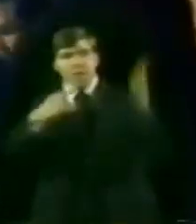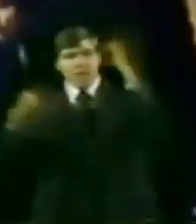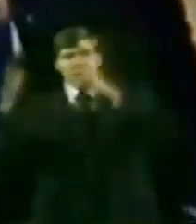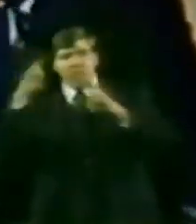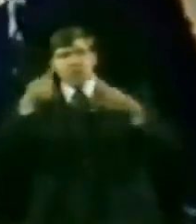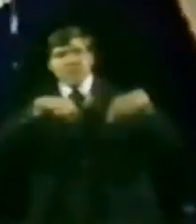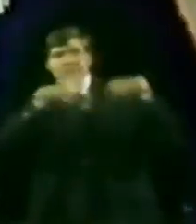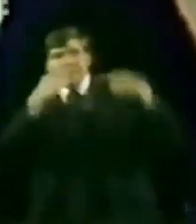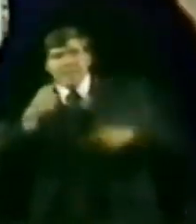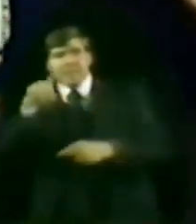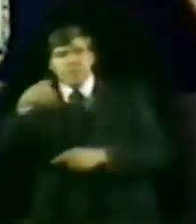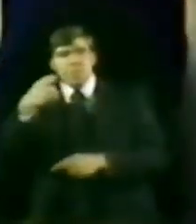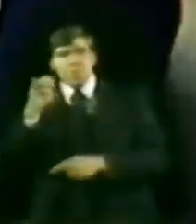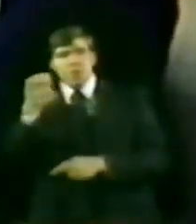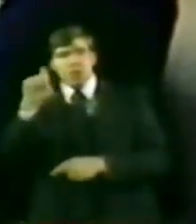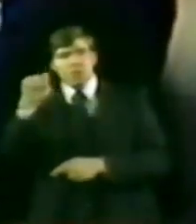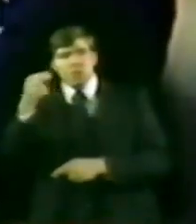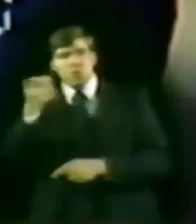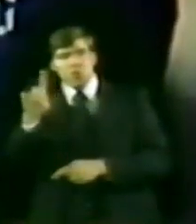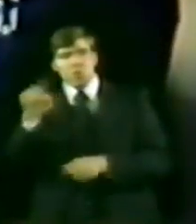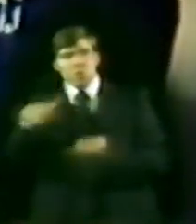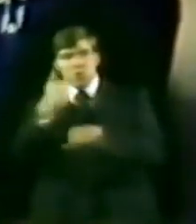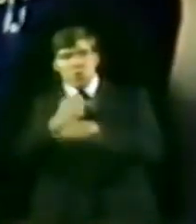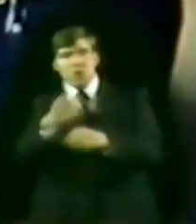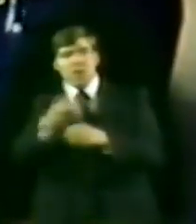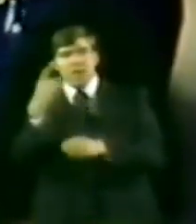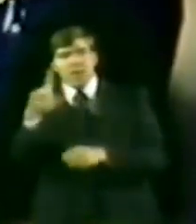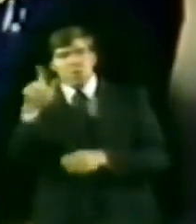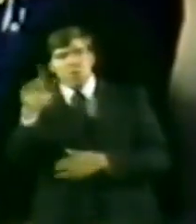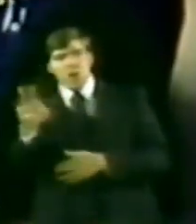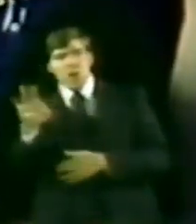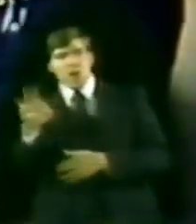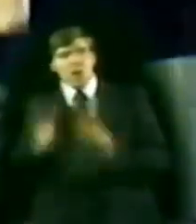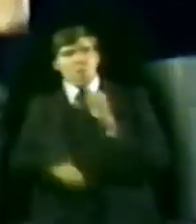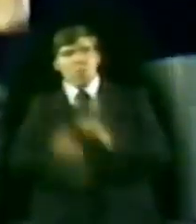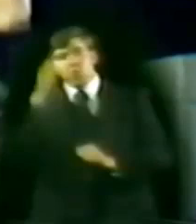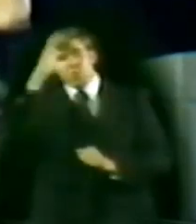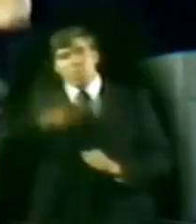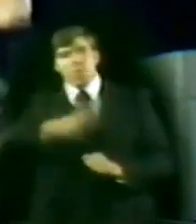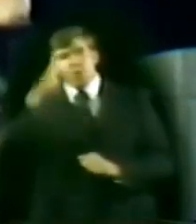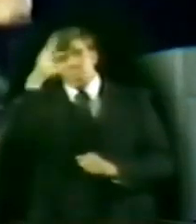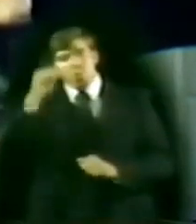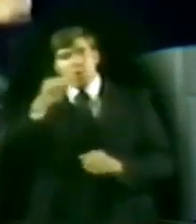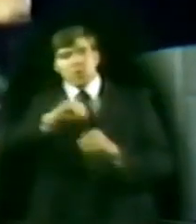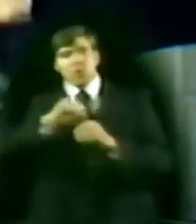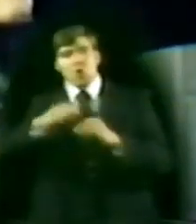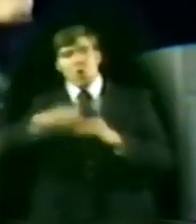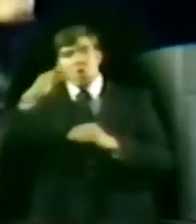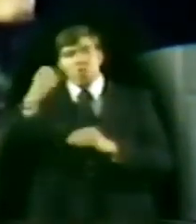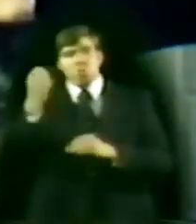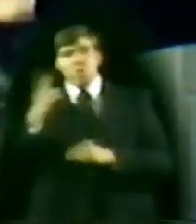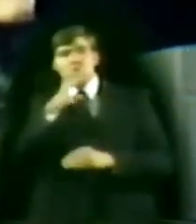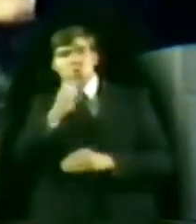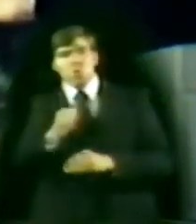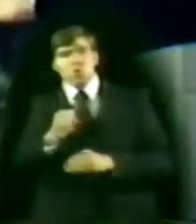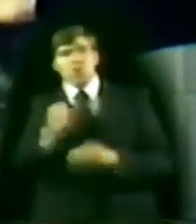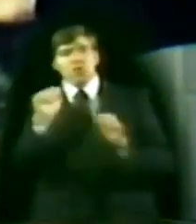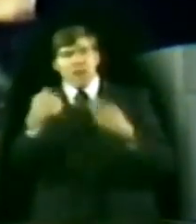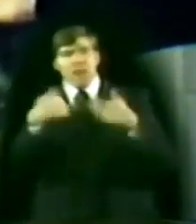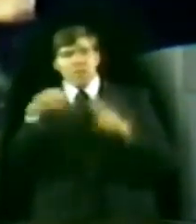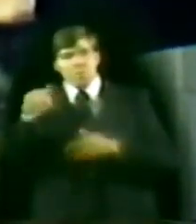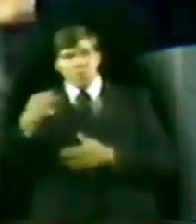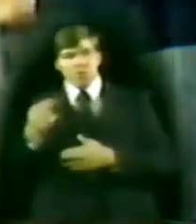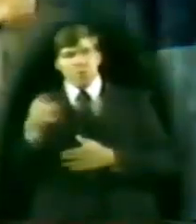Since the priesthood was restored in 1829, most men and boys over 12, if worthy, may hold the priesthood in the church.